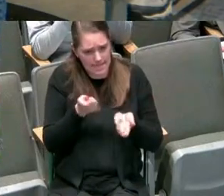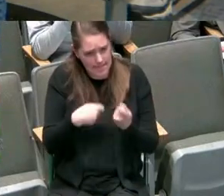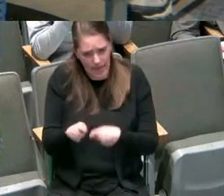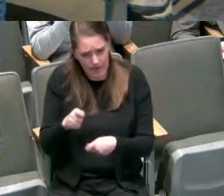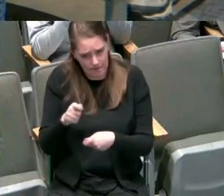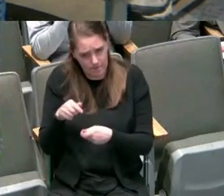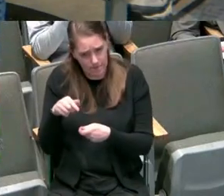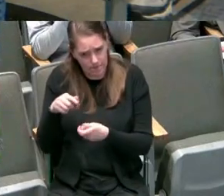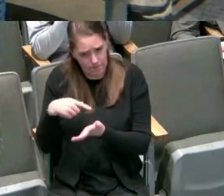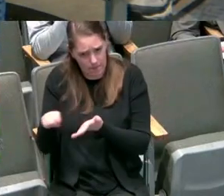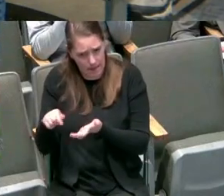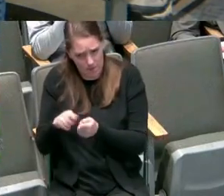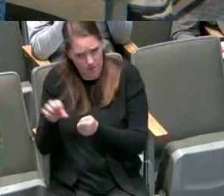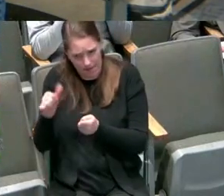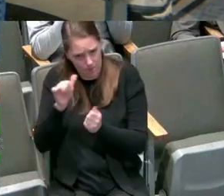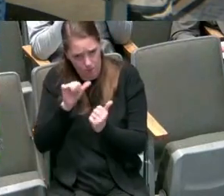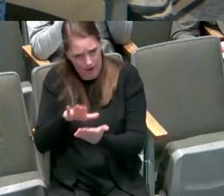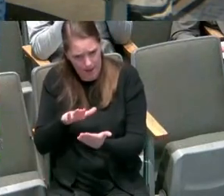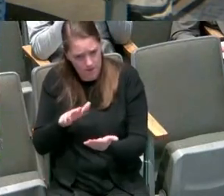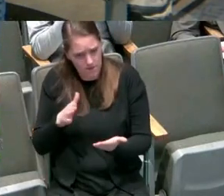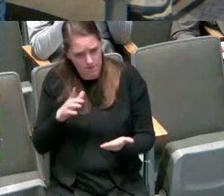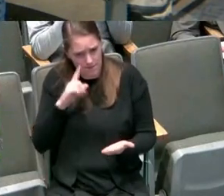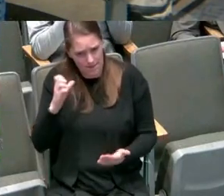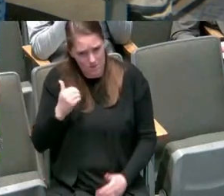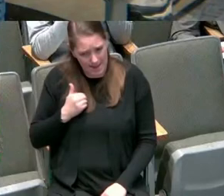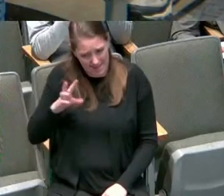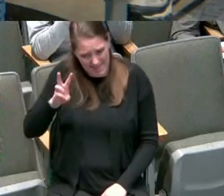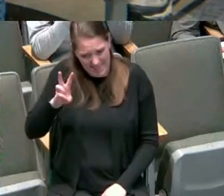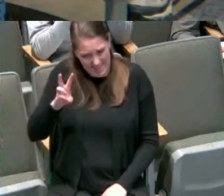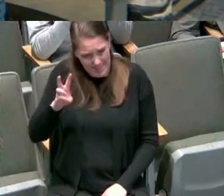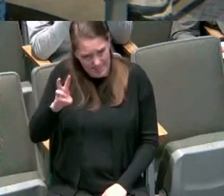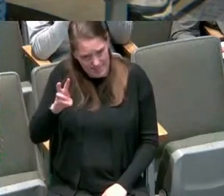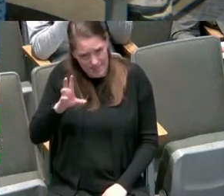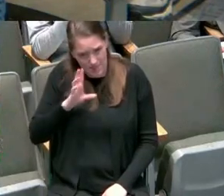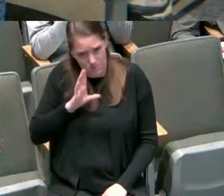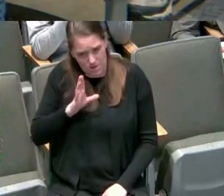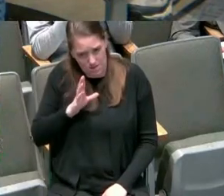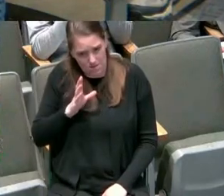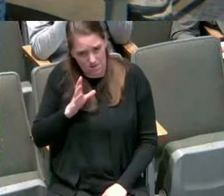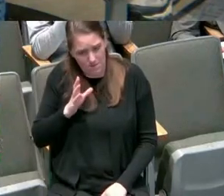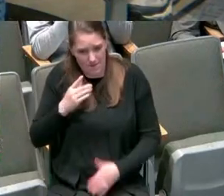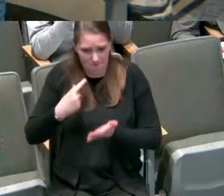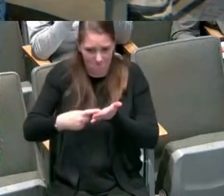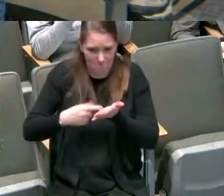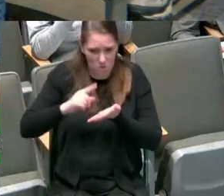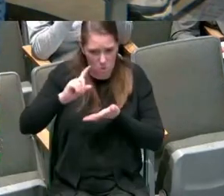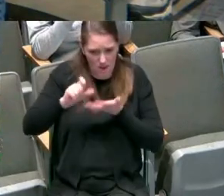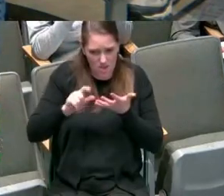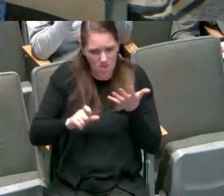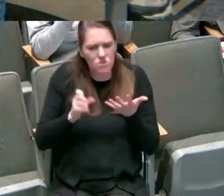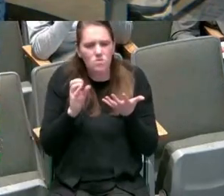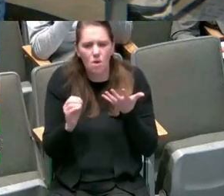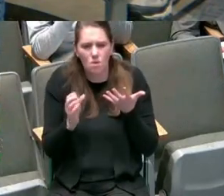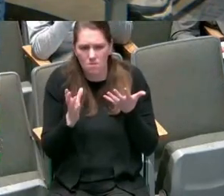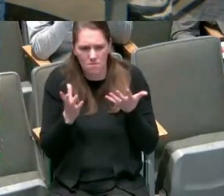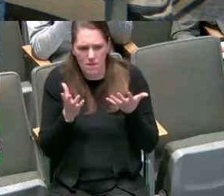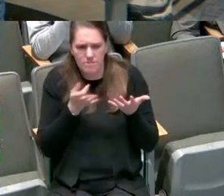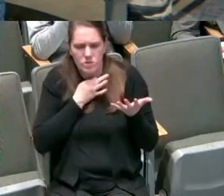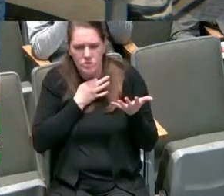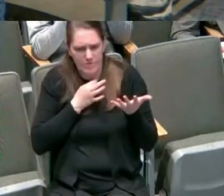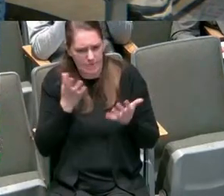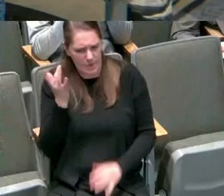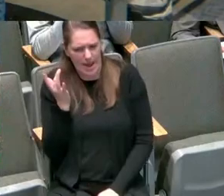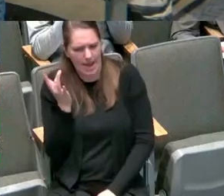through some other mechanism I mean we have six of them that are going on to questions so it'd be nice to have some representation of